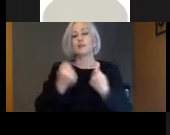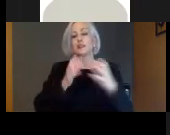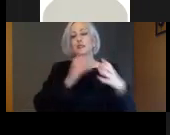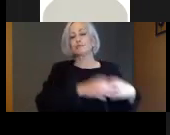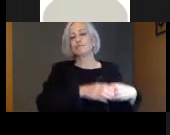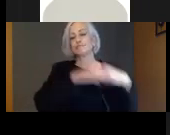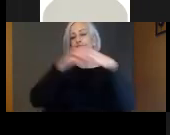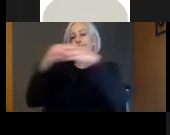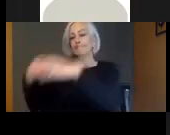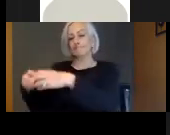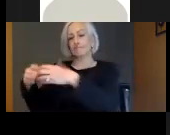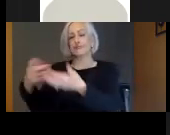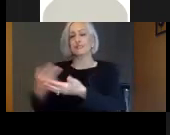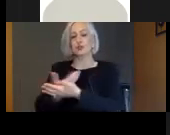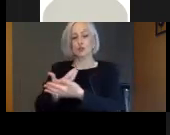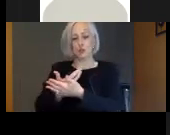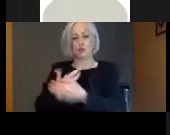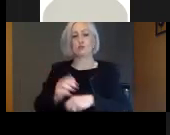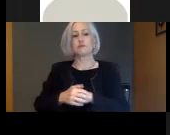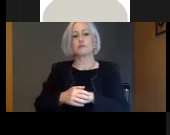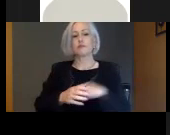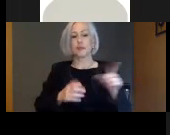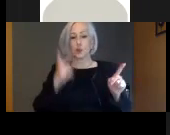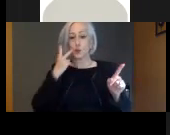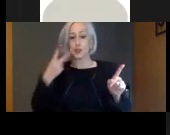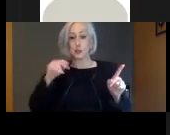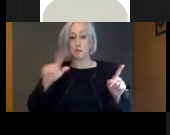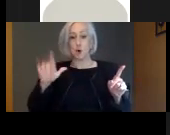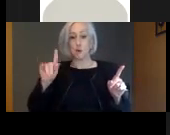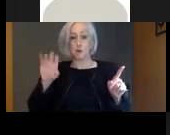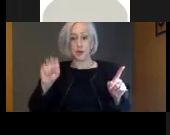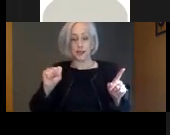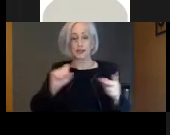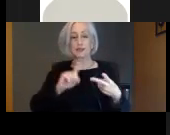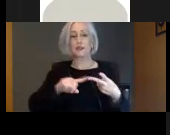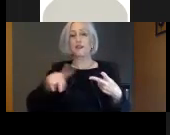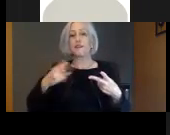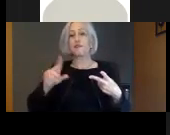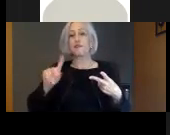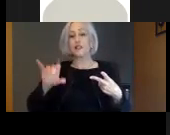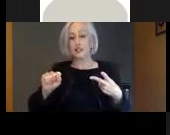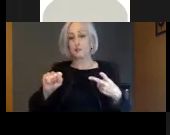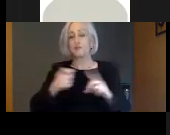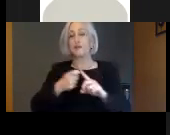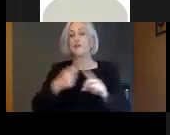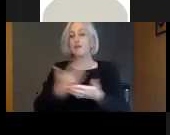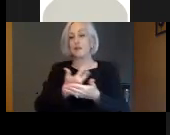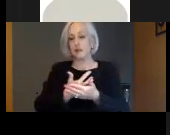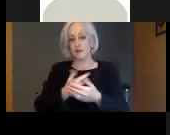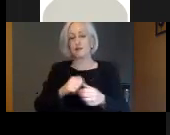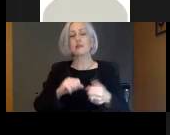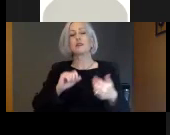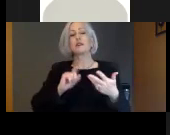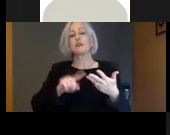here's Paul Bennett's on the left, Philip Kaiti, who was a Ghanaian that went to bring back home, and